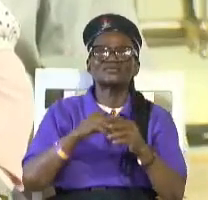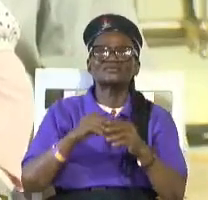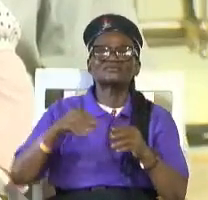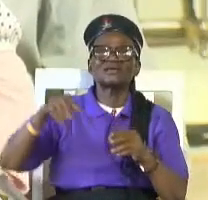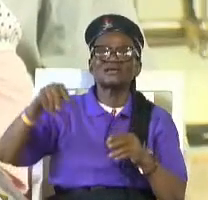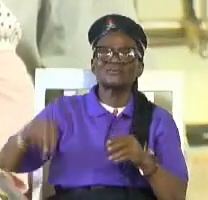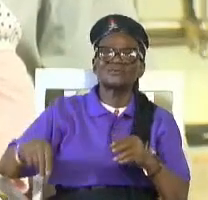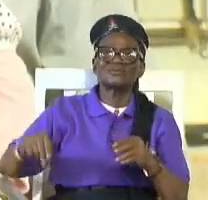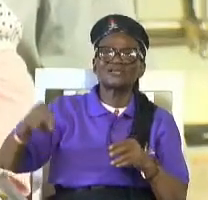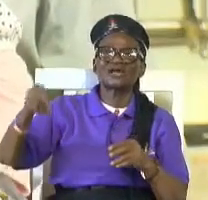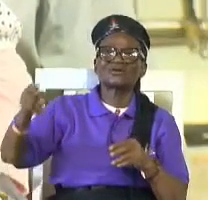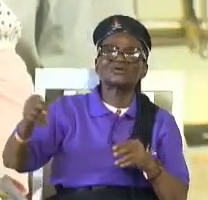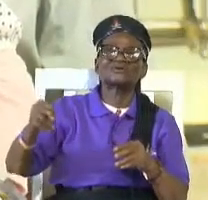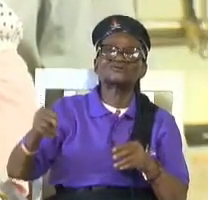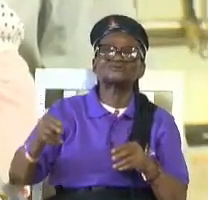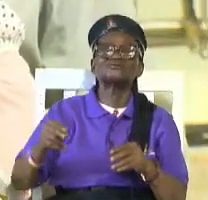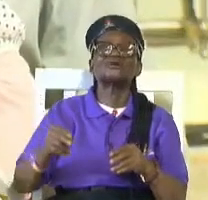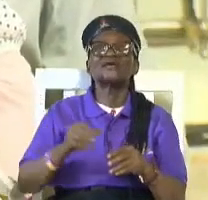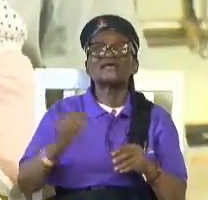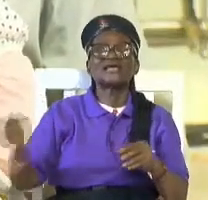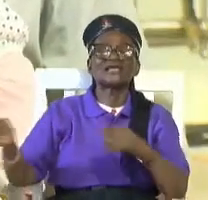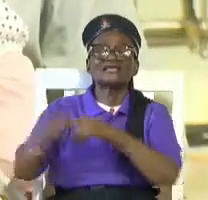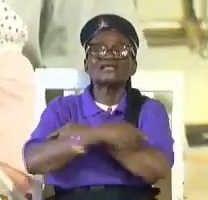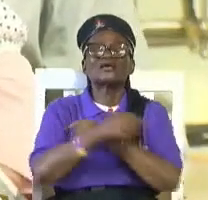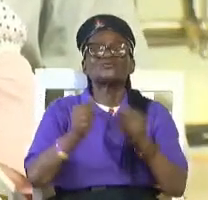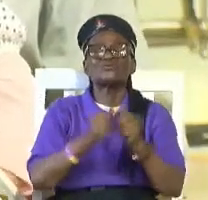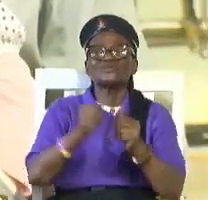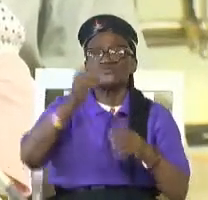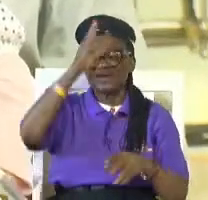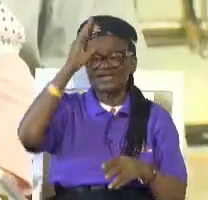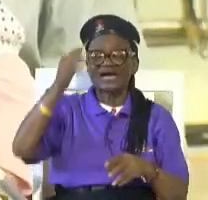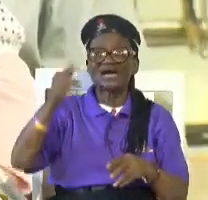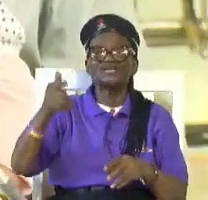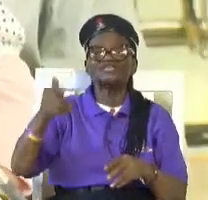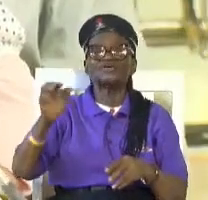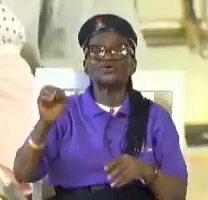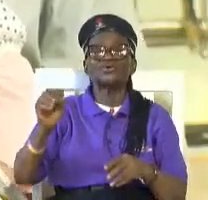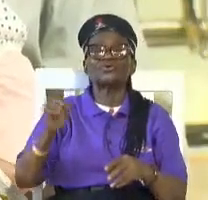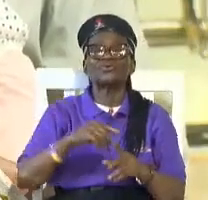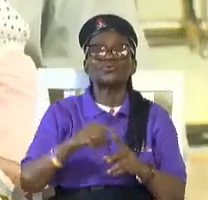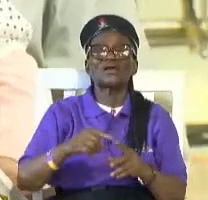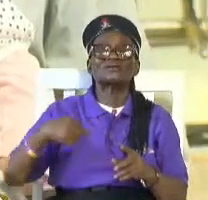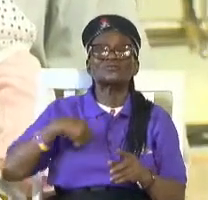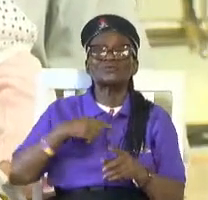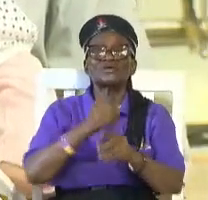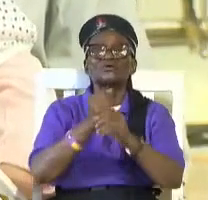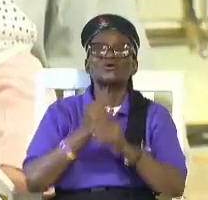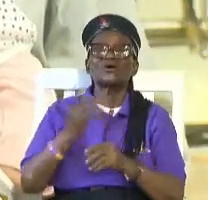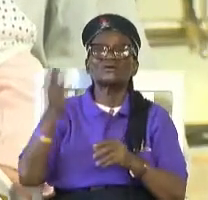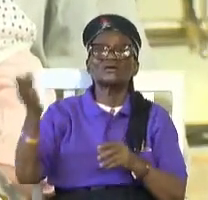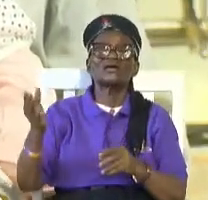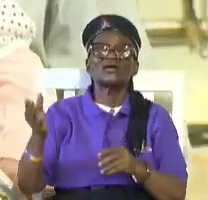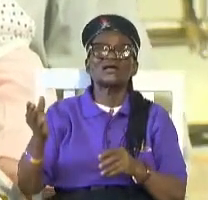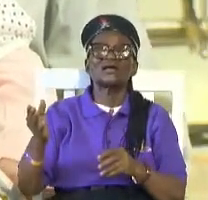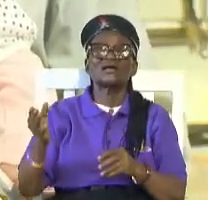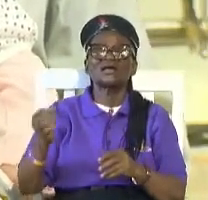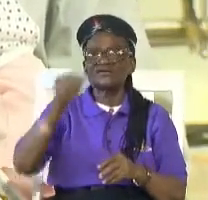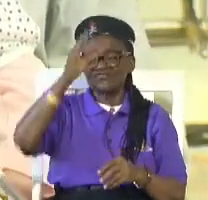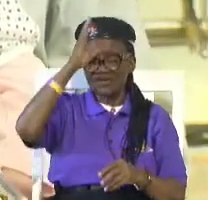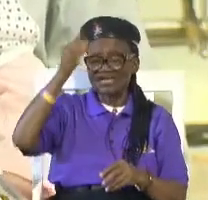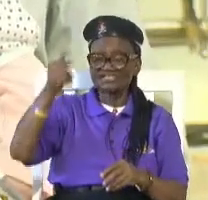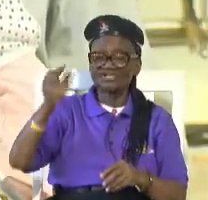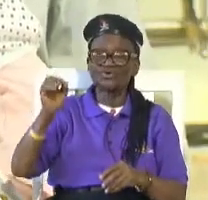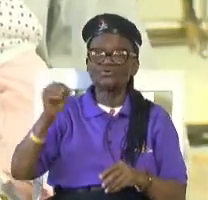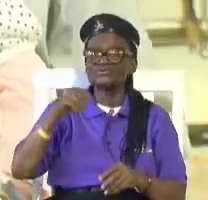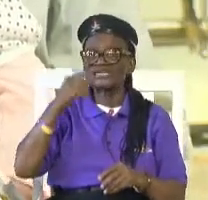Gio, with the God of Daddy Gio. And when we got there, Daddy said, if you know you want to see me, because I cannot see